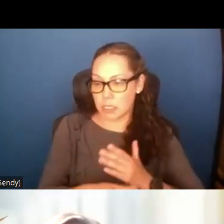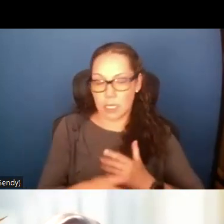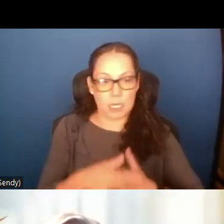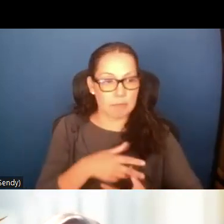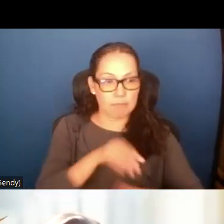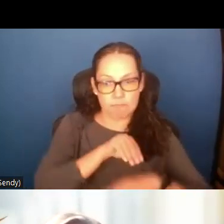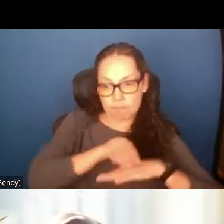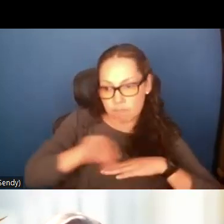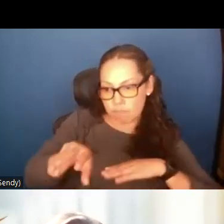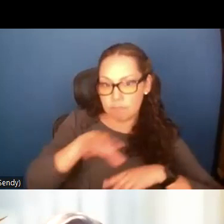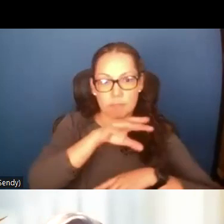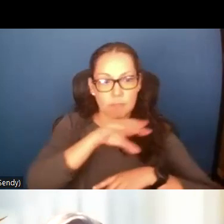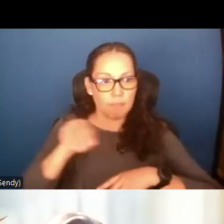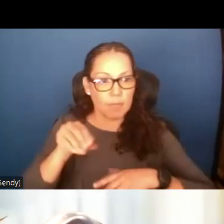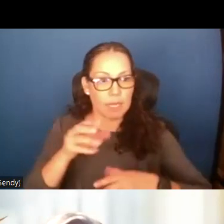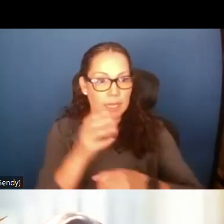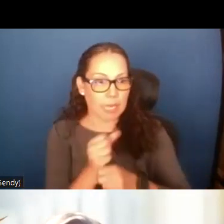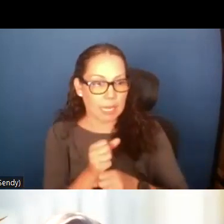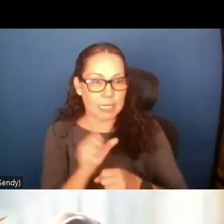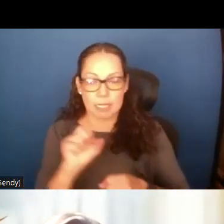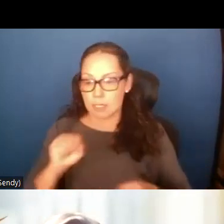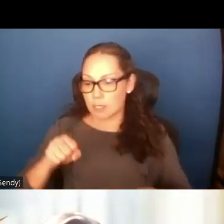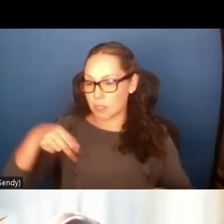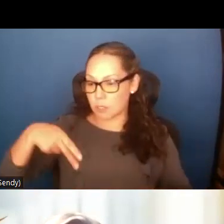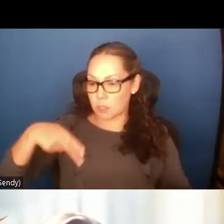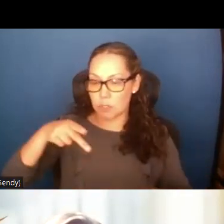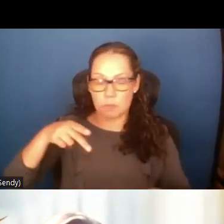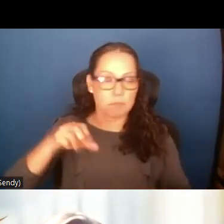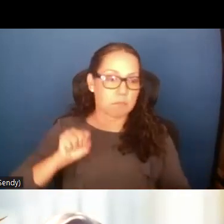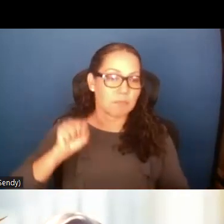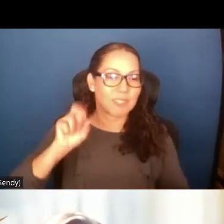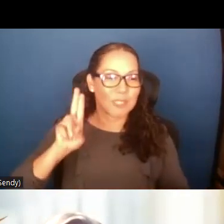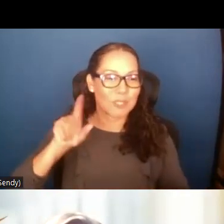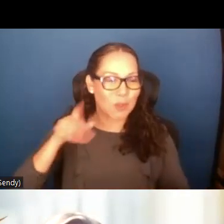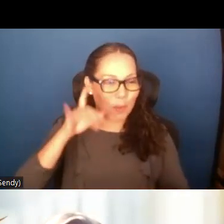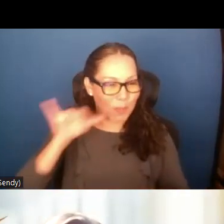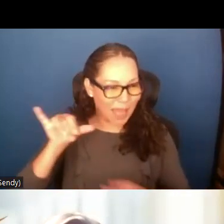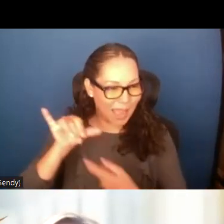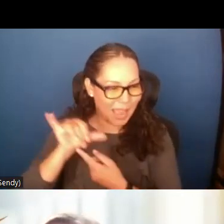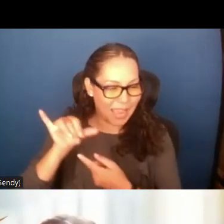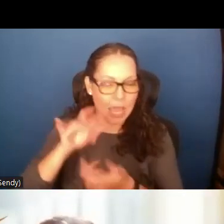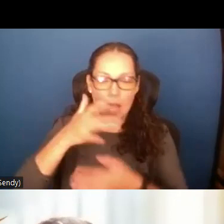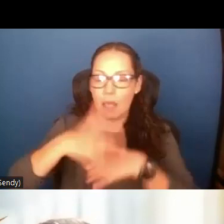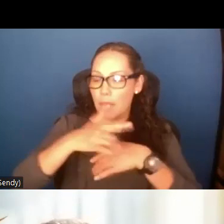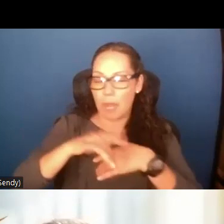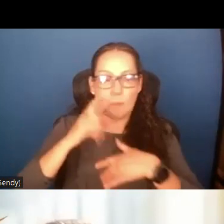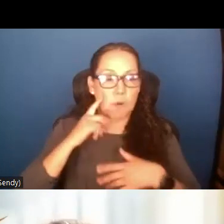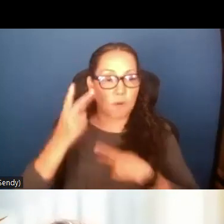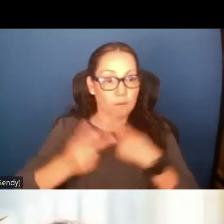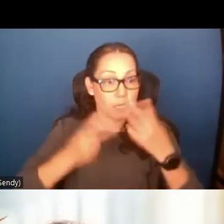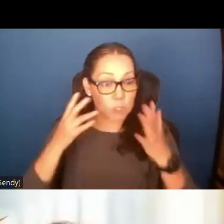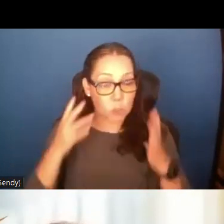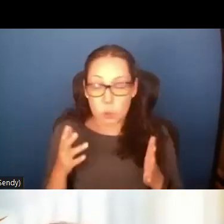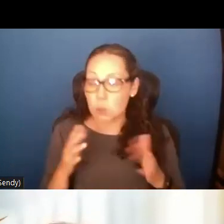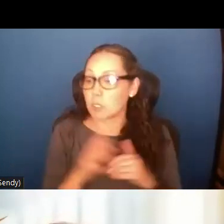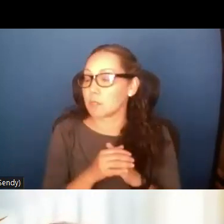to getting supplies and having supplies be available to visitors. So I think maybe the suggestion would